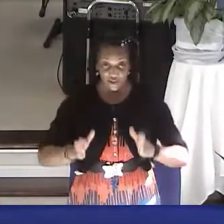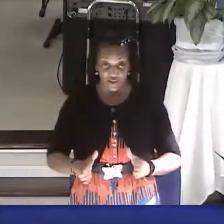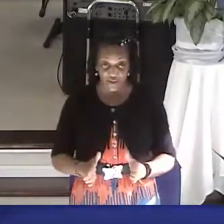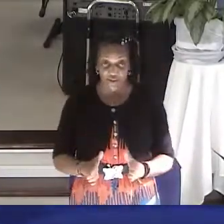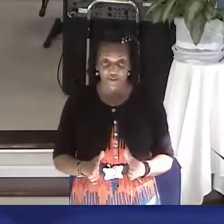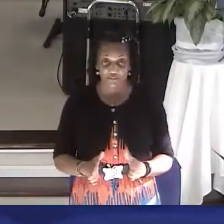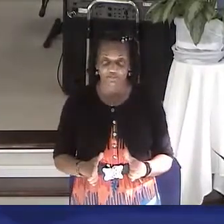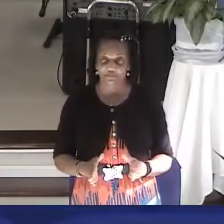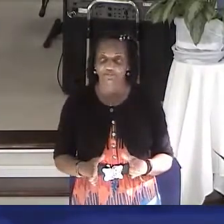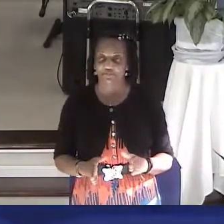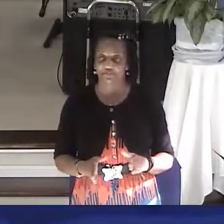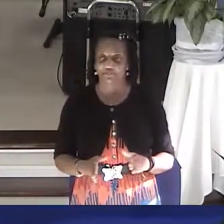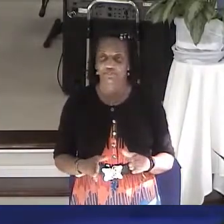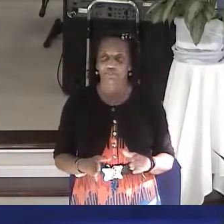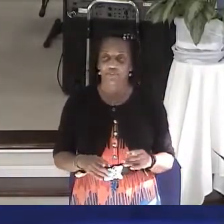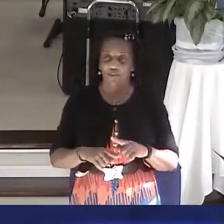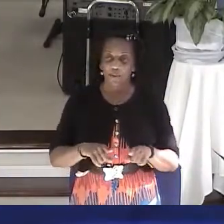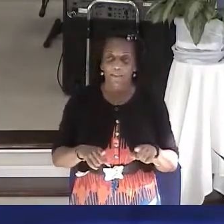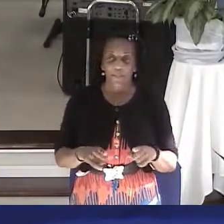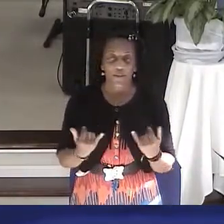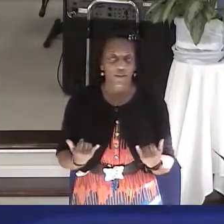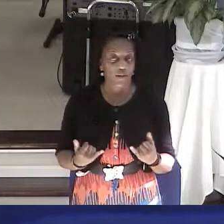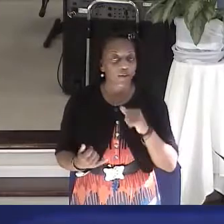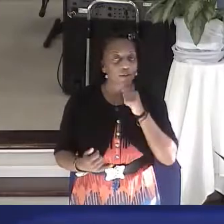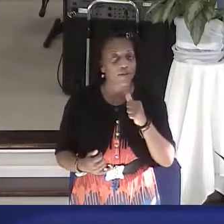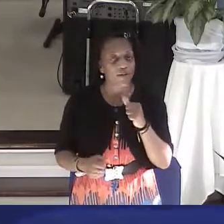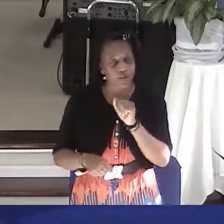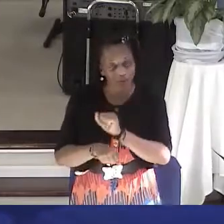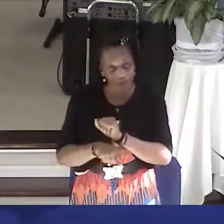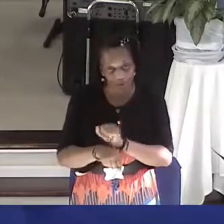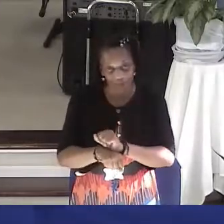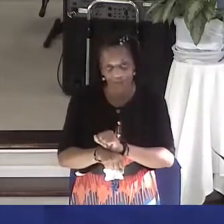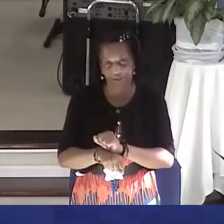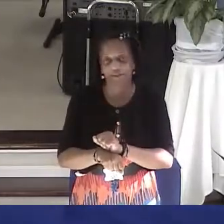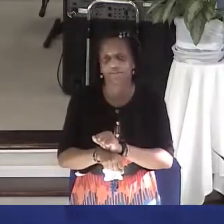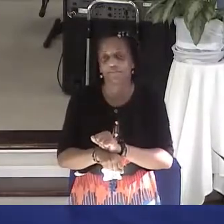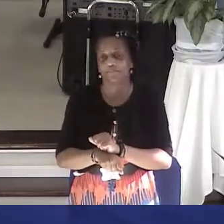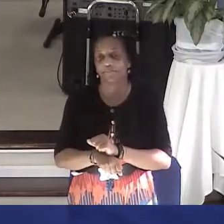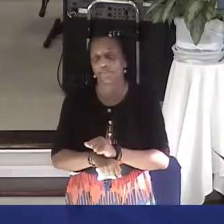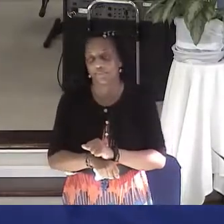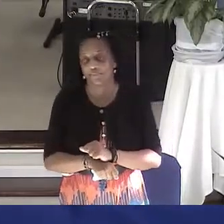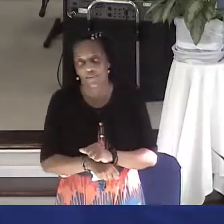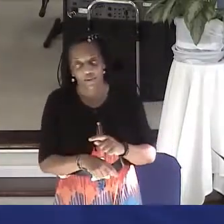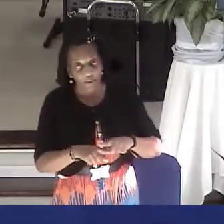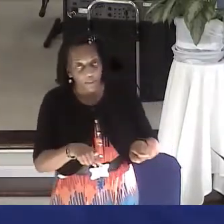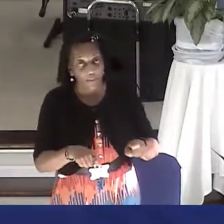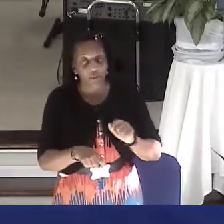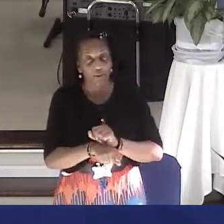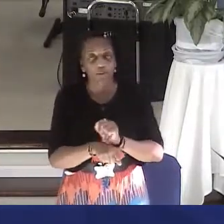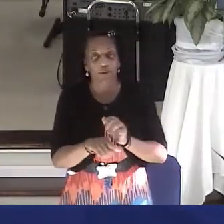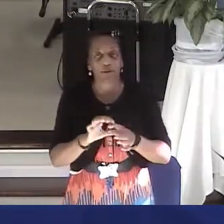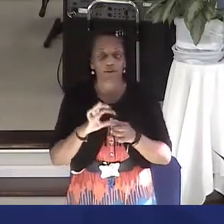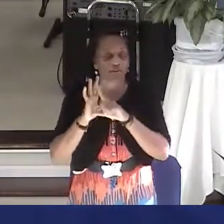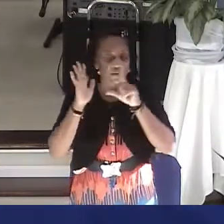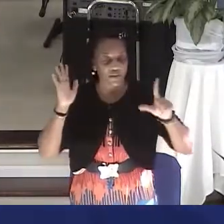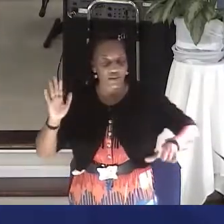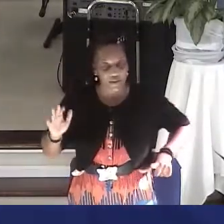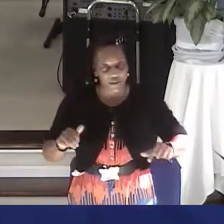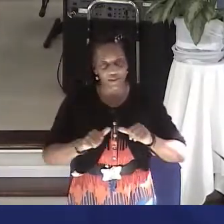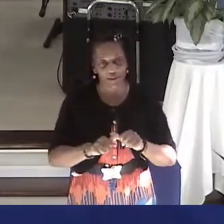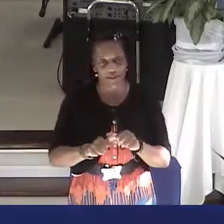means I'm not at work. You know, the work of the Lord continues, worship